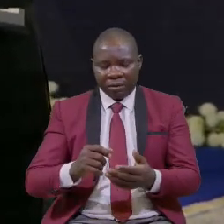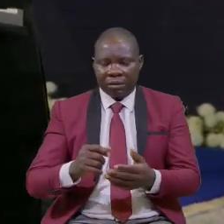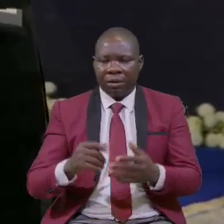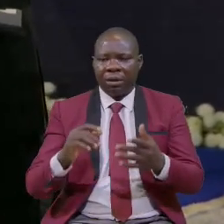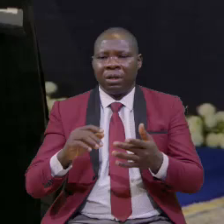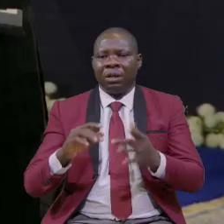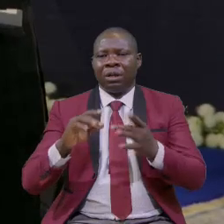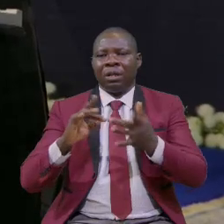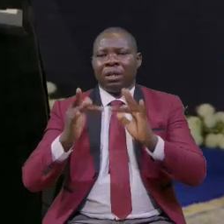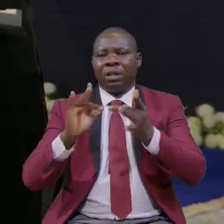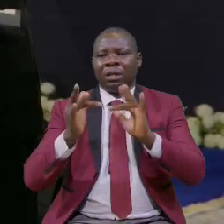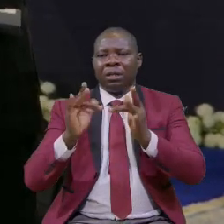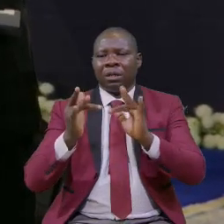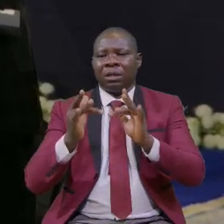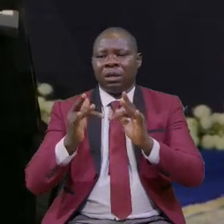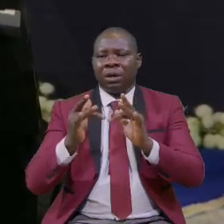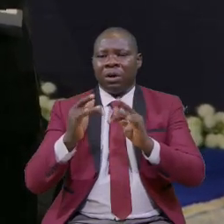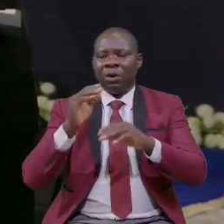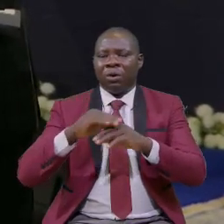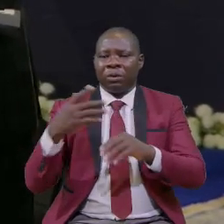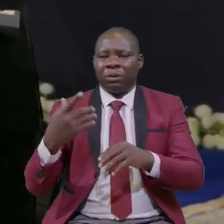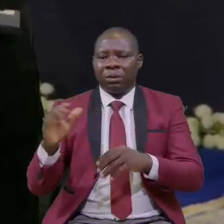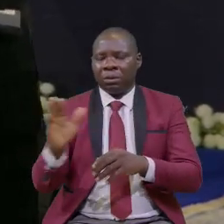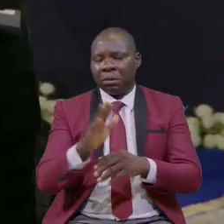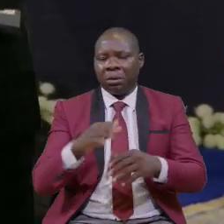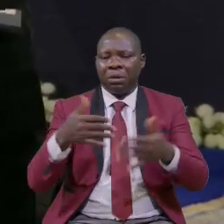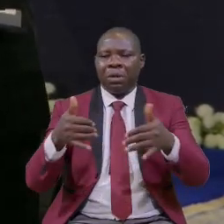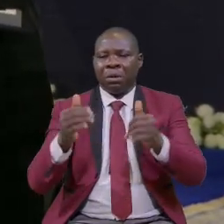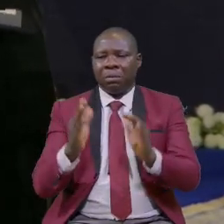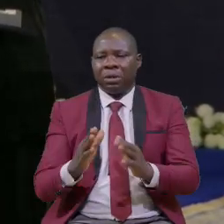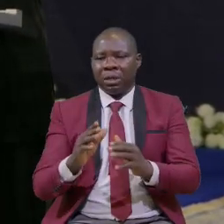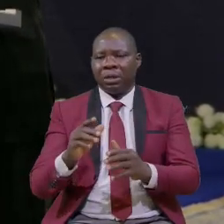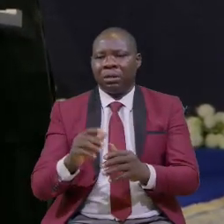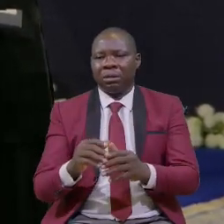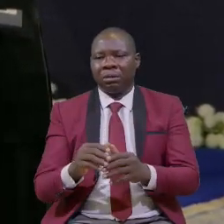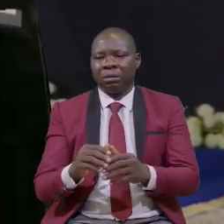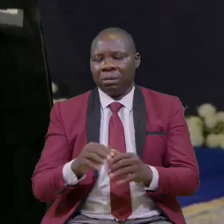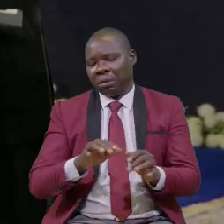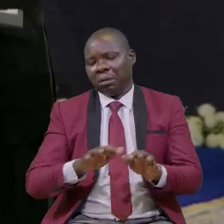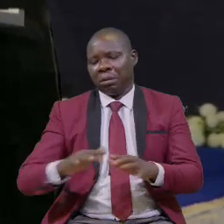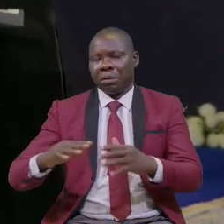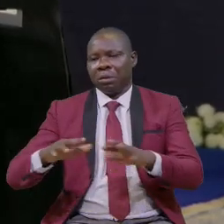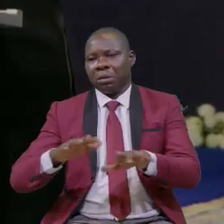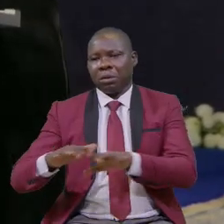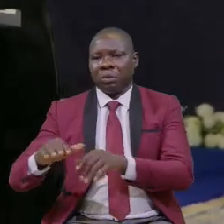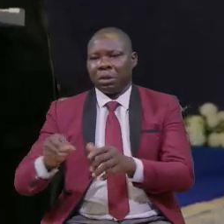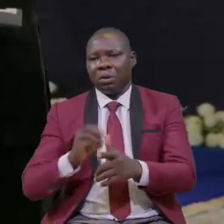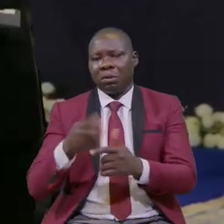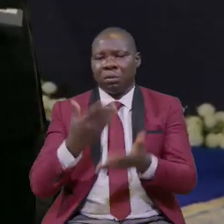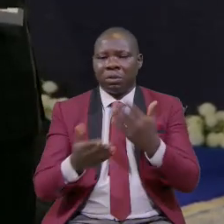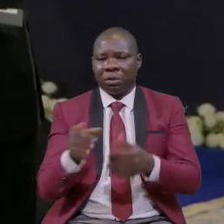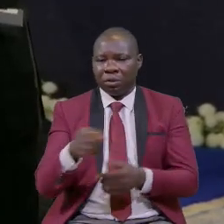on your player there. Click it and fill the form so we can assist you